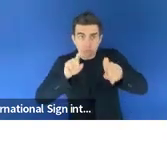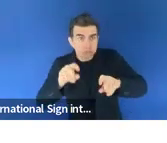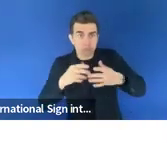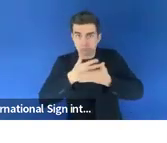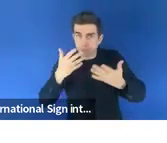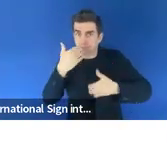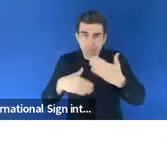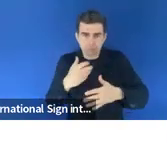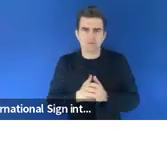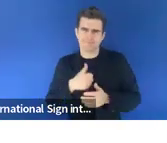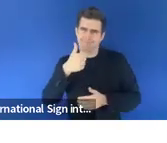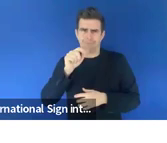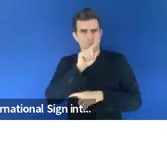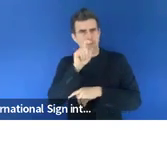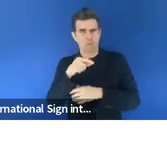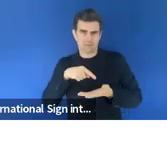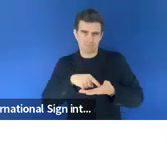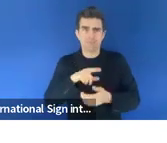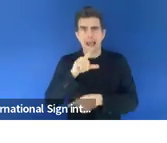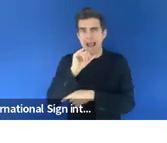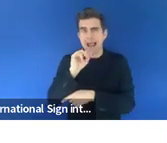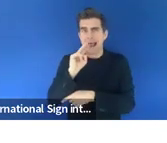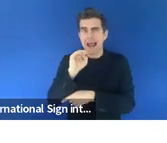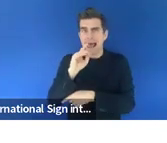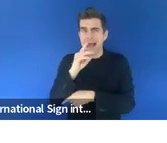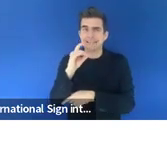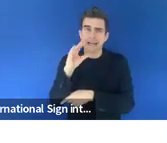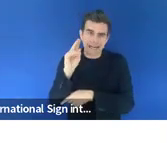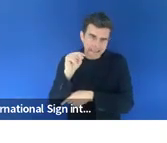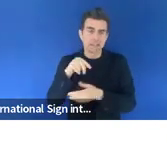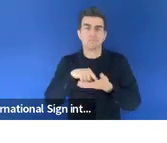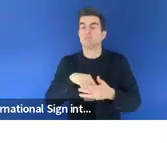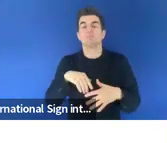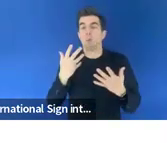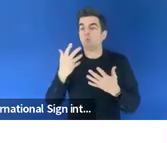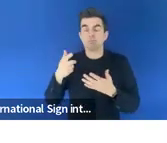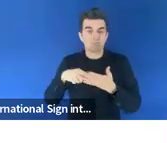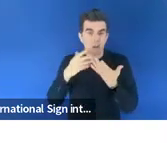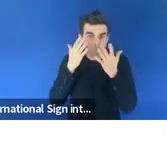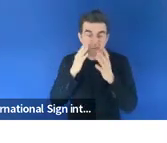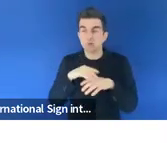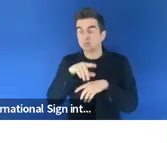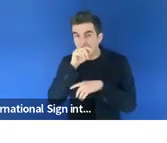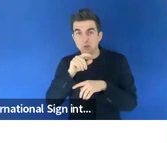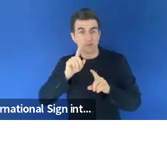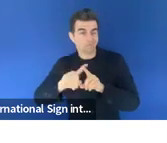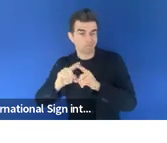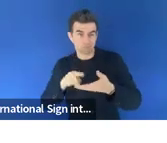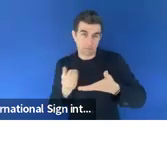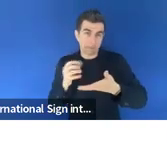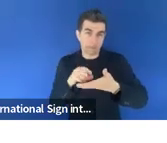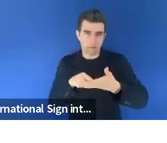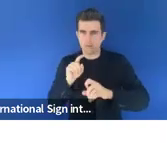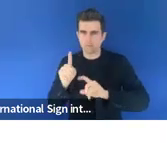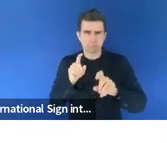area? Being able to align yourself with the stakeholders' problems is one of the most effective ways for